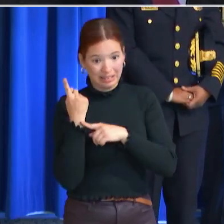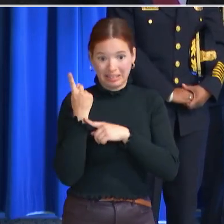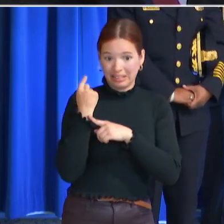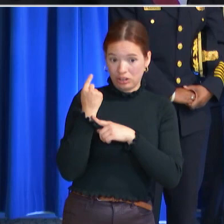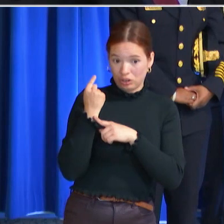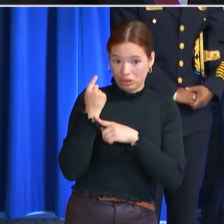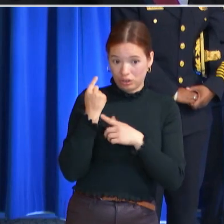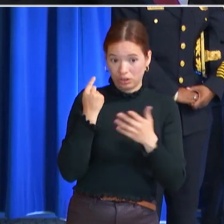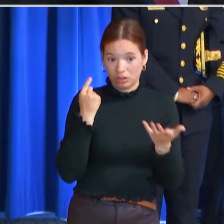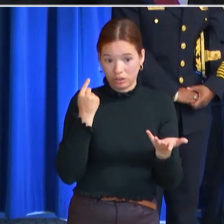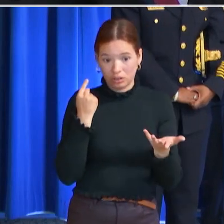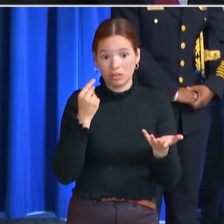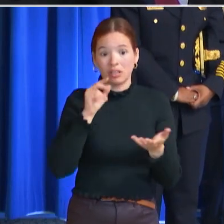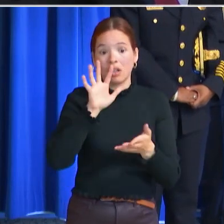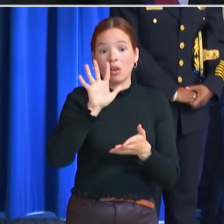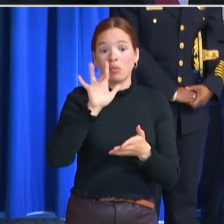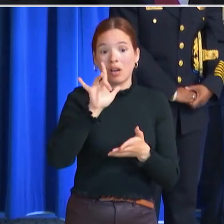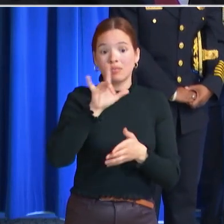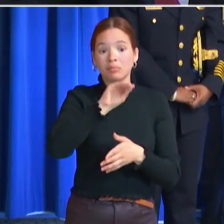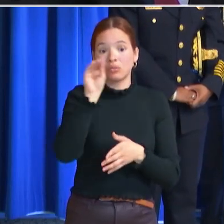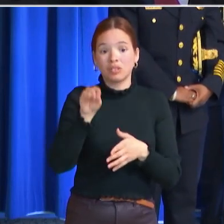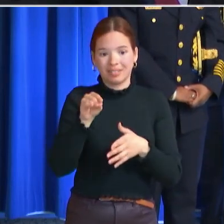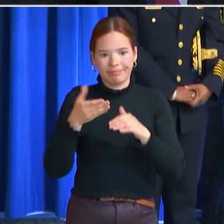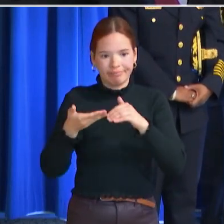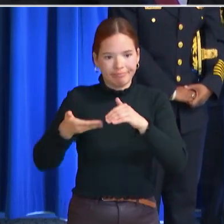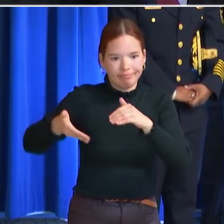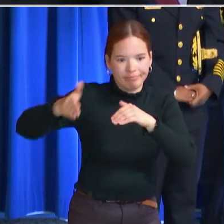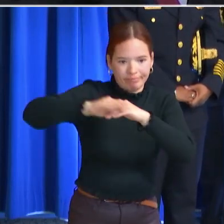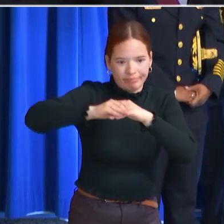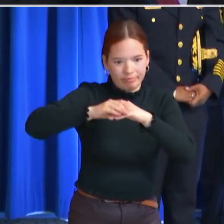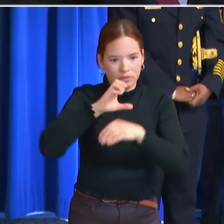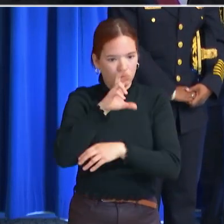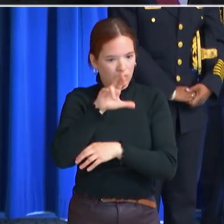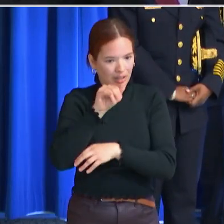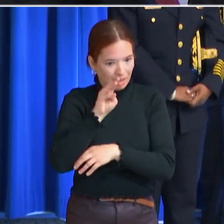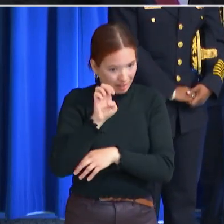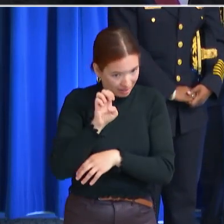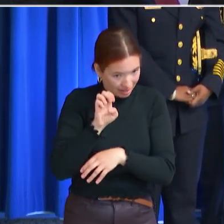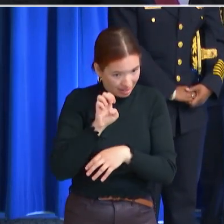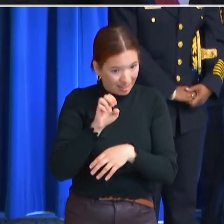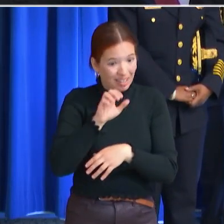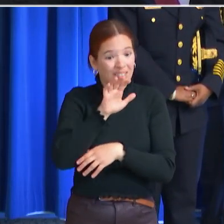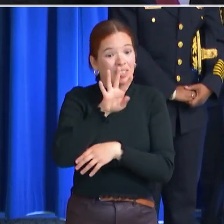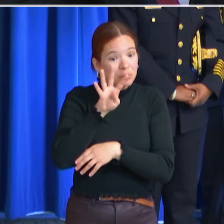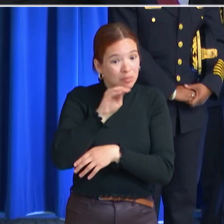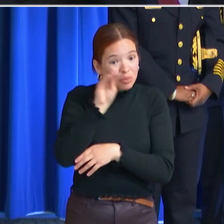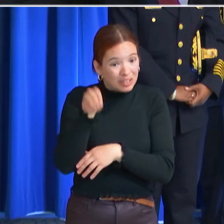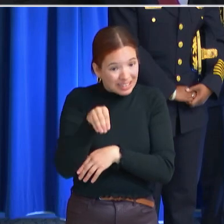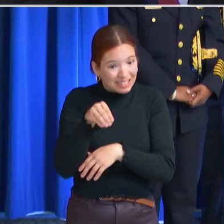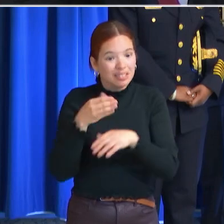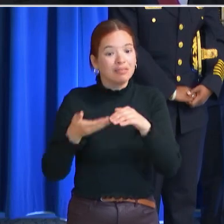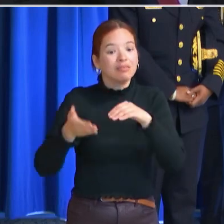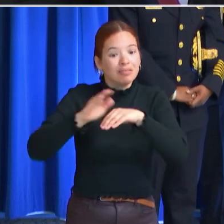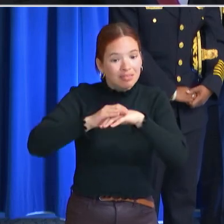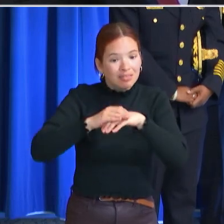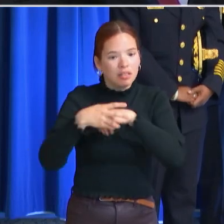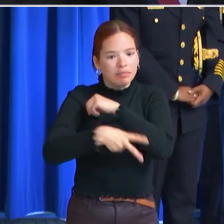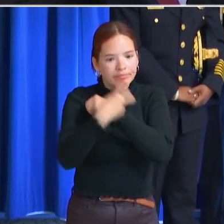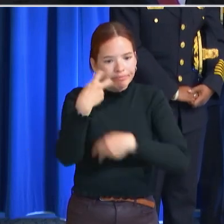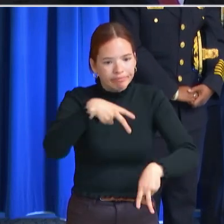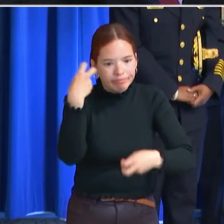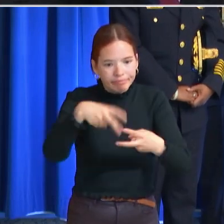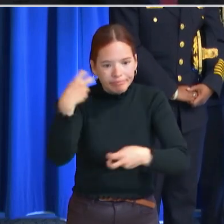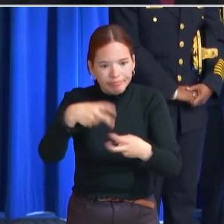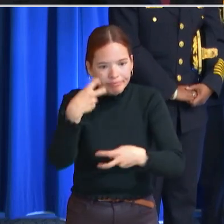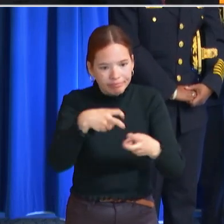in violent crime on this day last year, a 54% increase in robberies on this day last year,